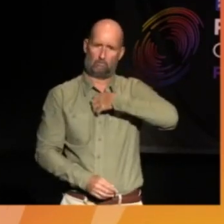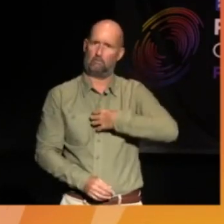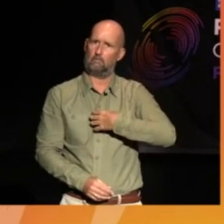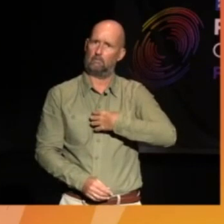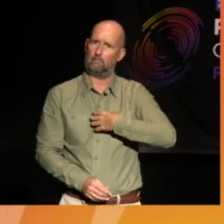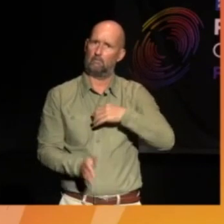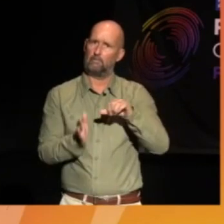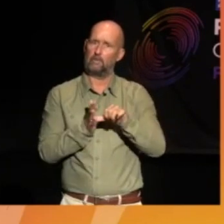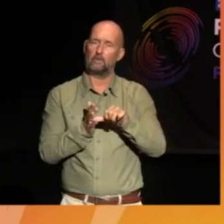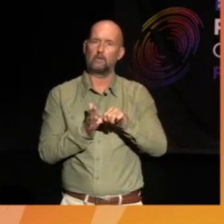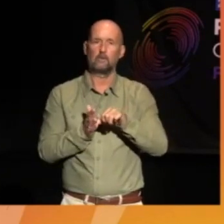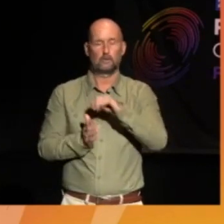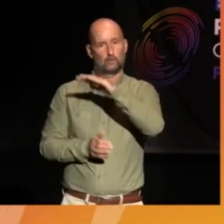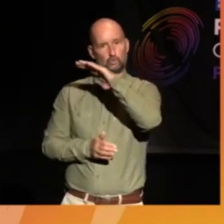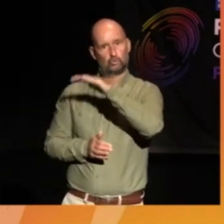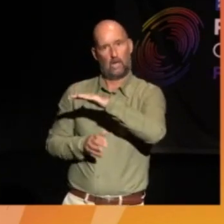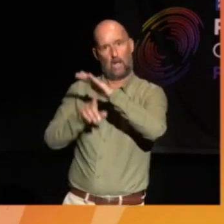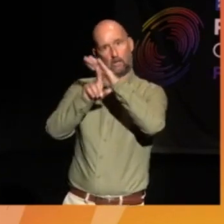issue of child